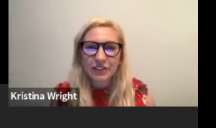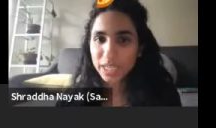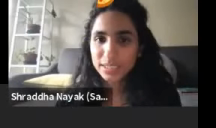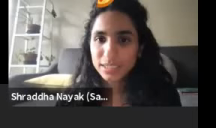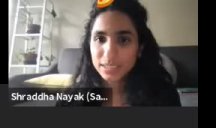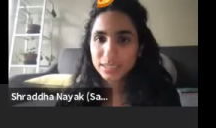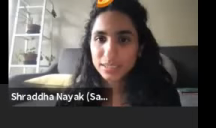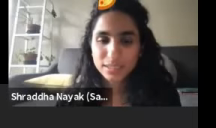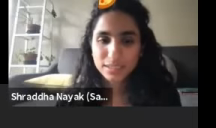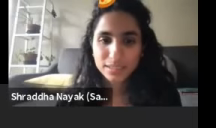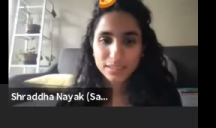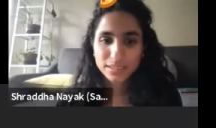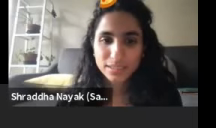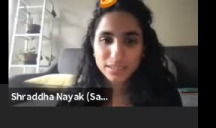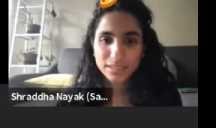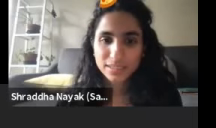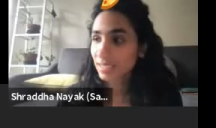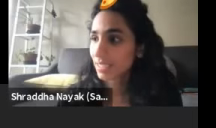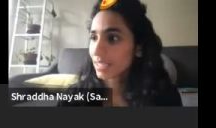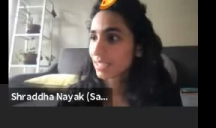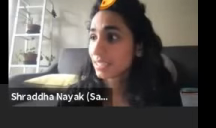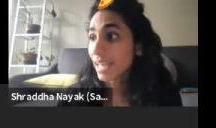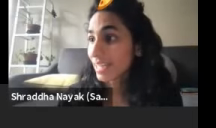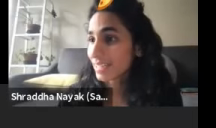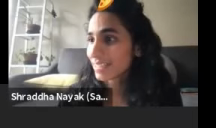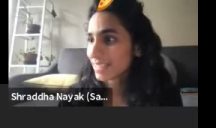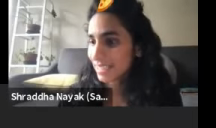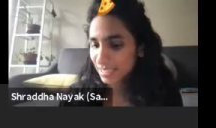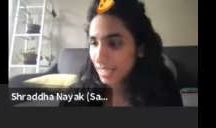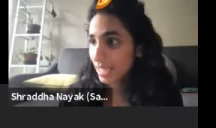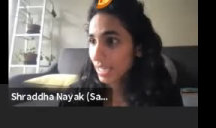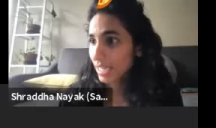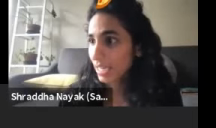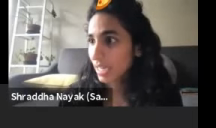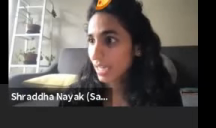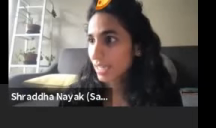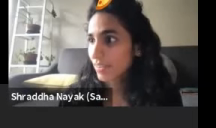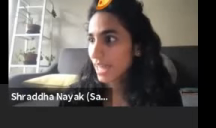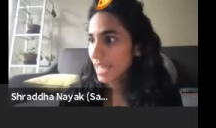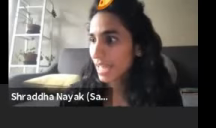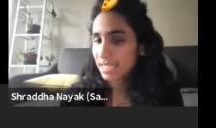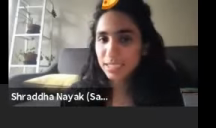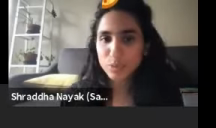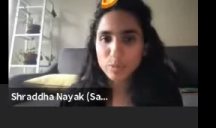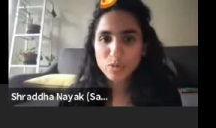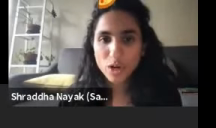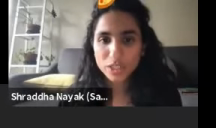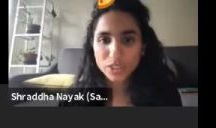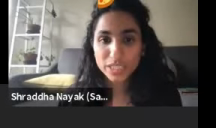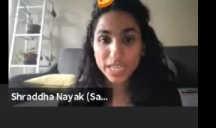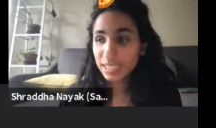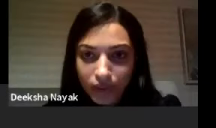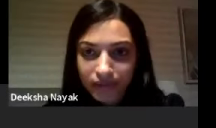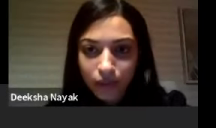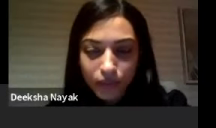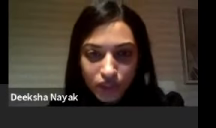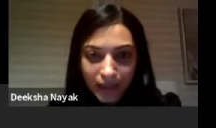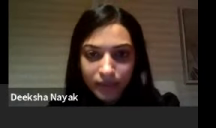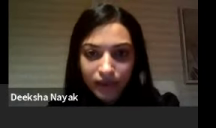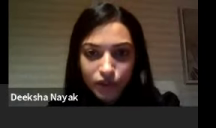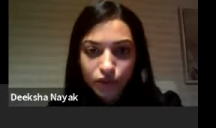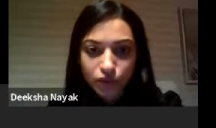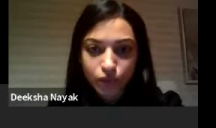All right. So detailed, they're so cool. Yeah. And then we move on. Shraddha, before you get